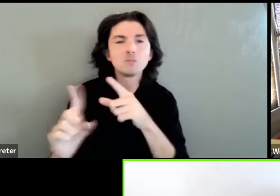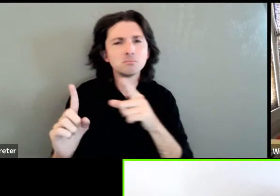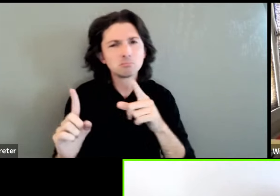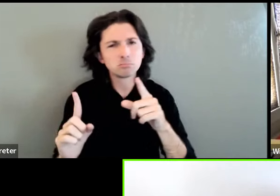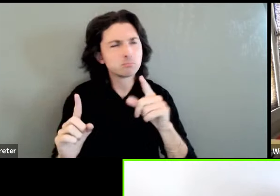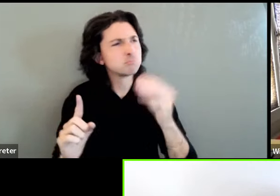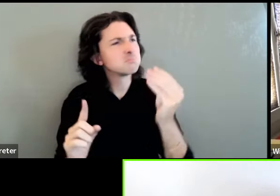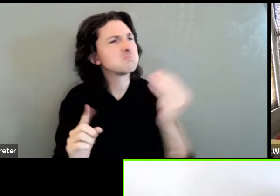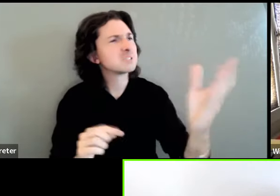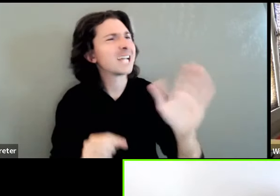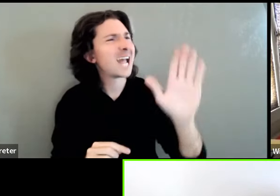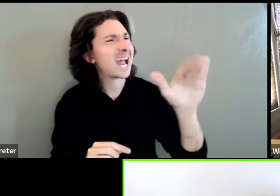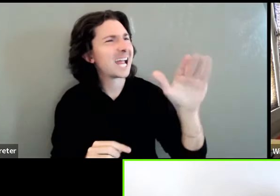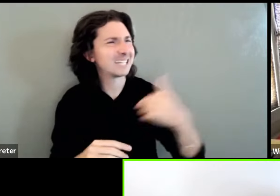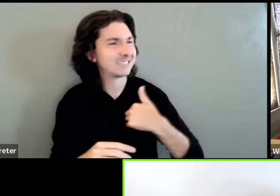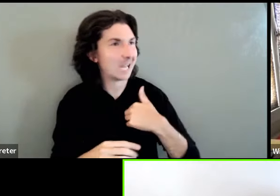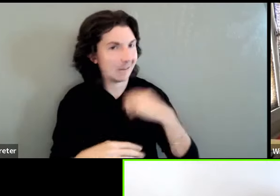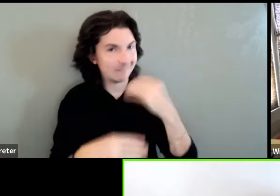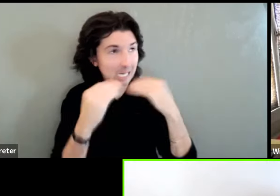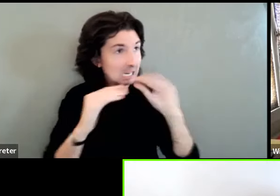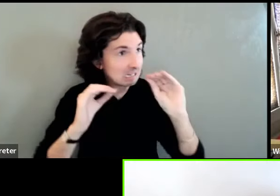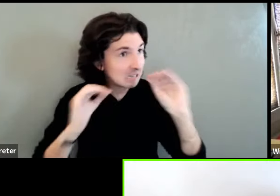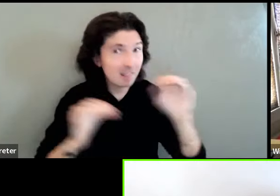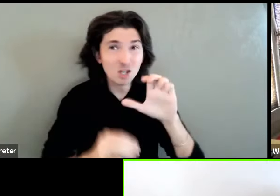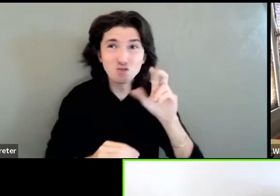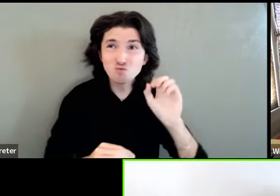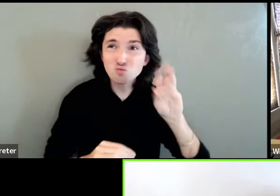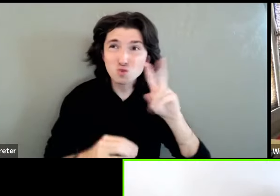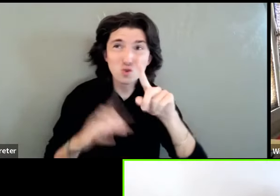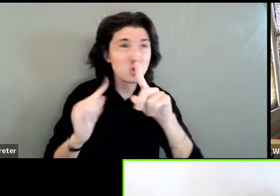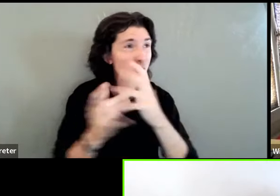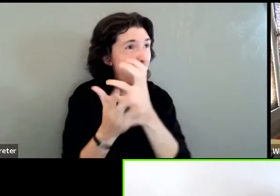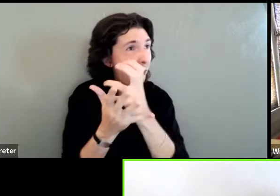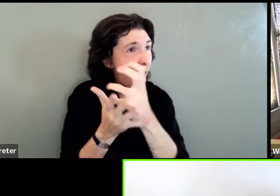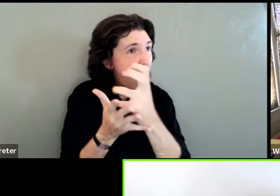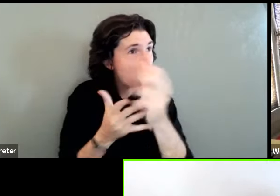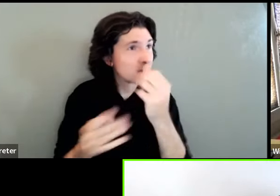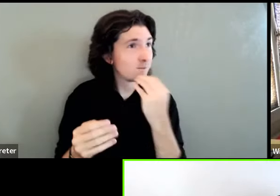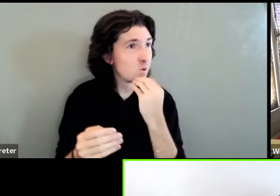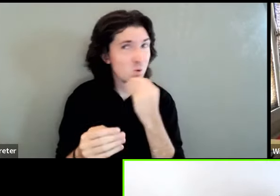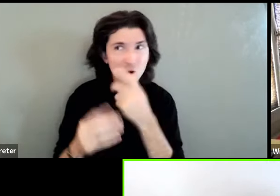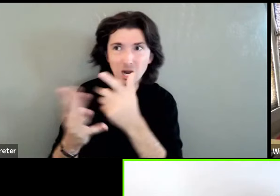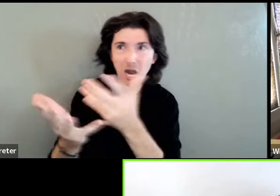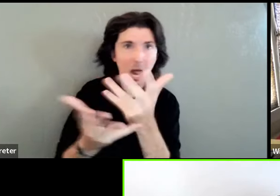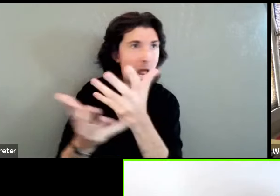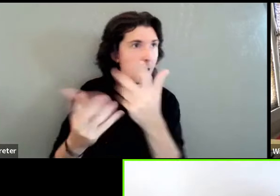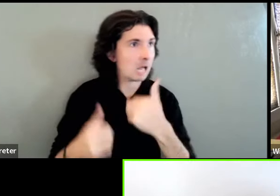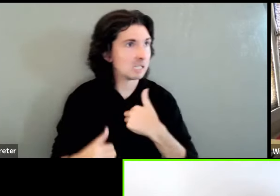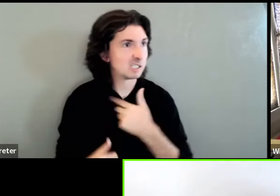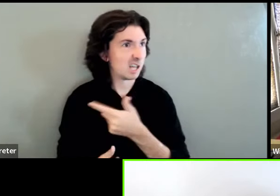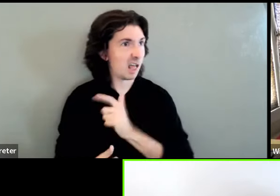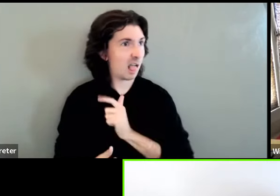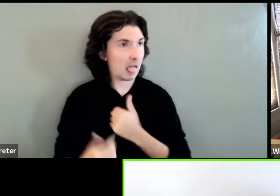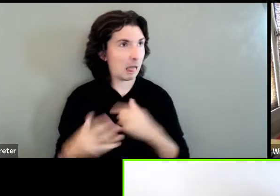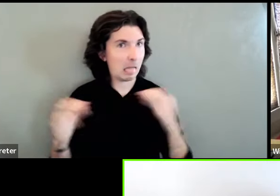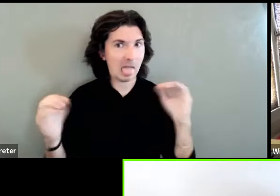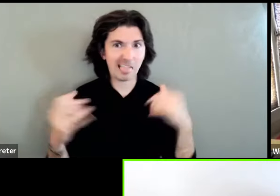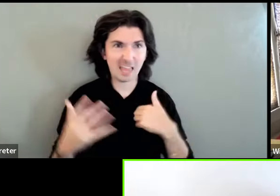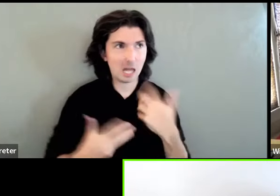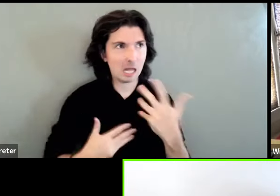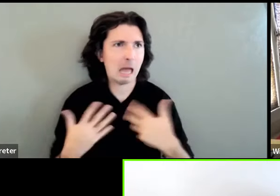with production from the health and safety viewpoint, as opposed to necessarily tied specifically to these meal and NDB